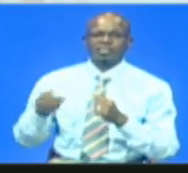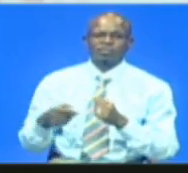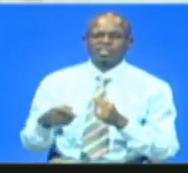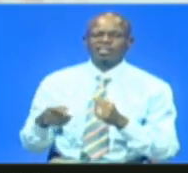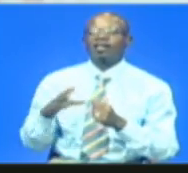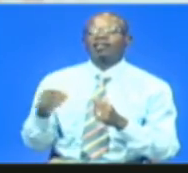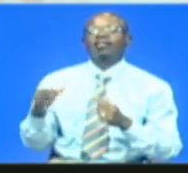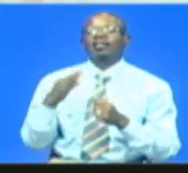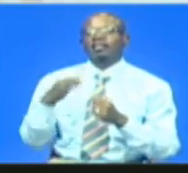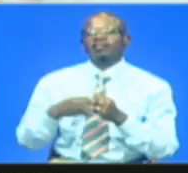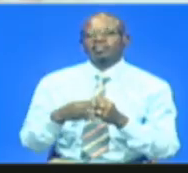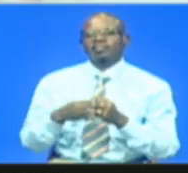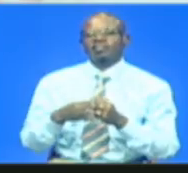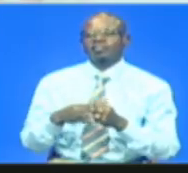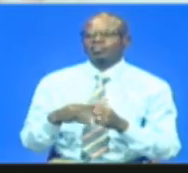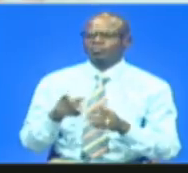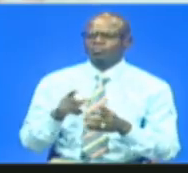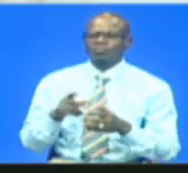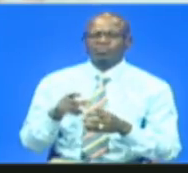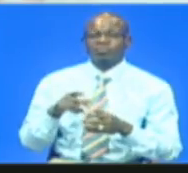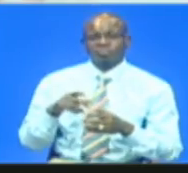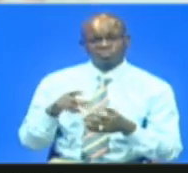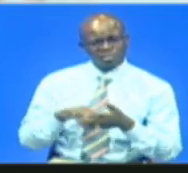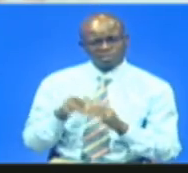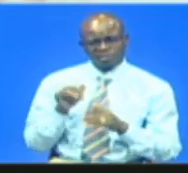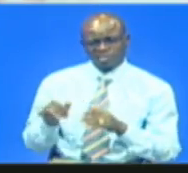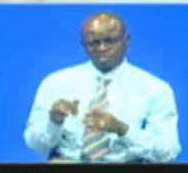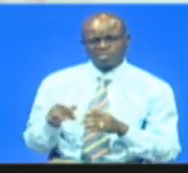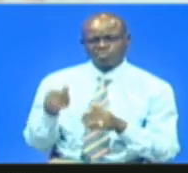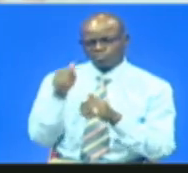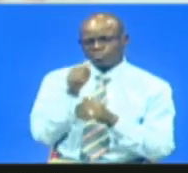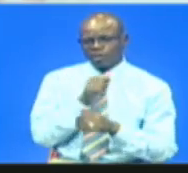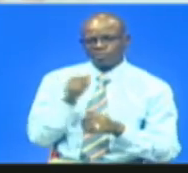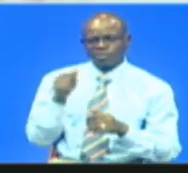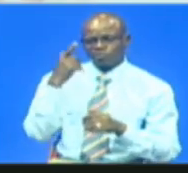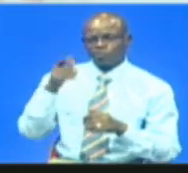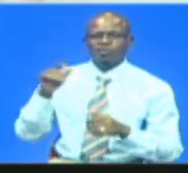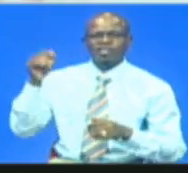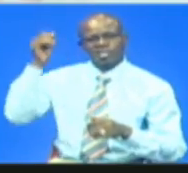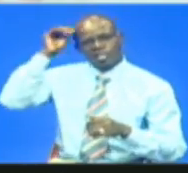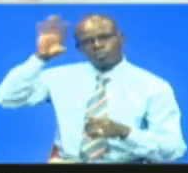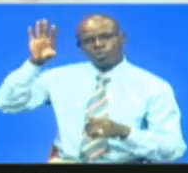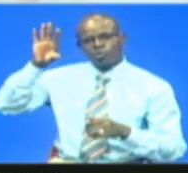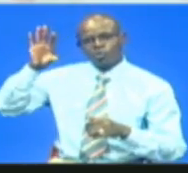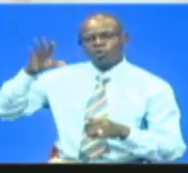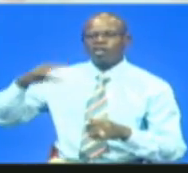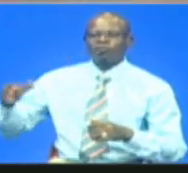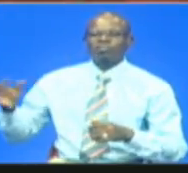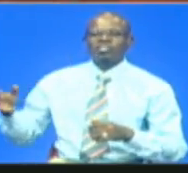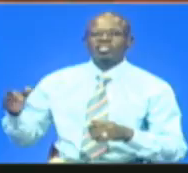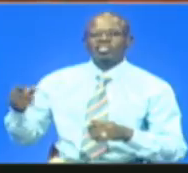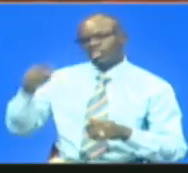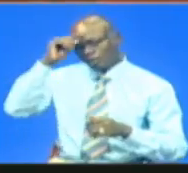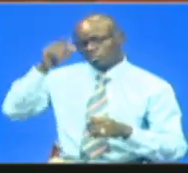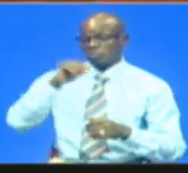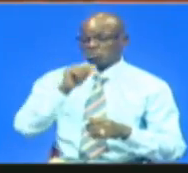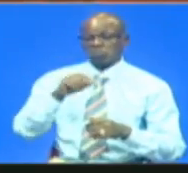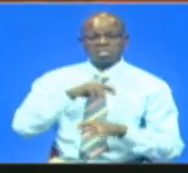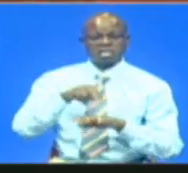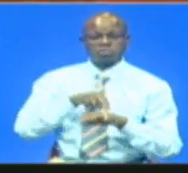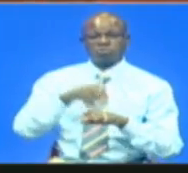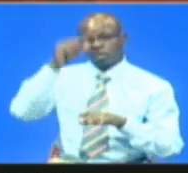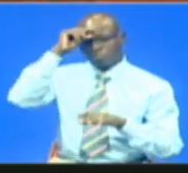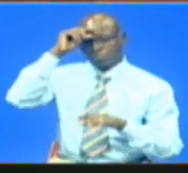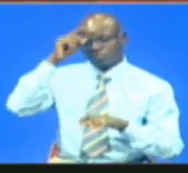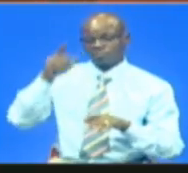180,506,800. These are budget lines for Kiambu County government, not national government. The TC